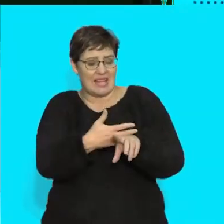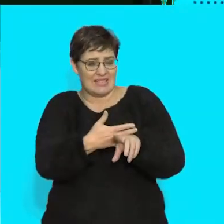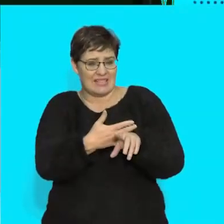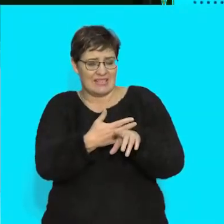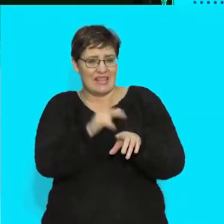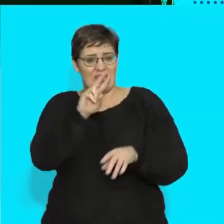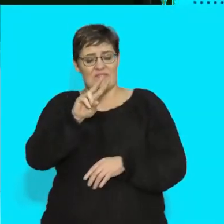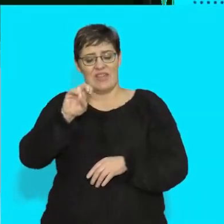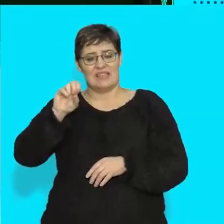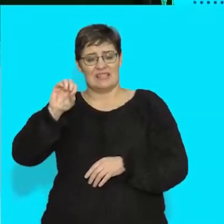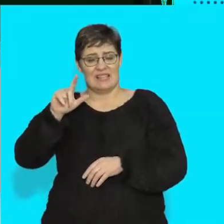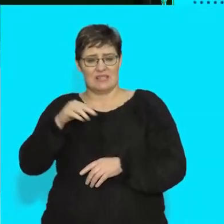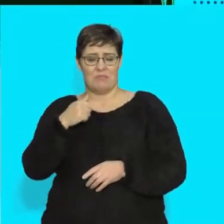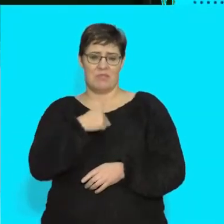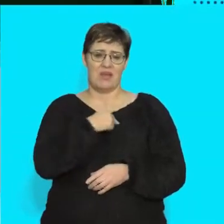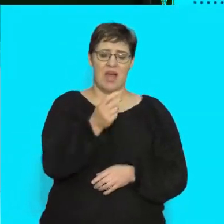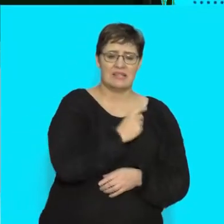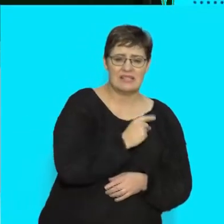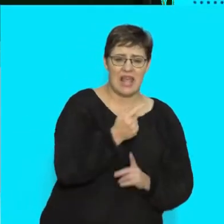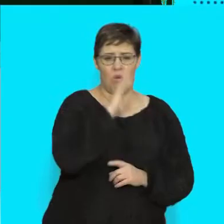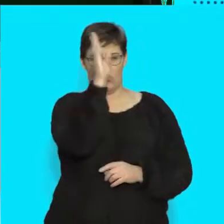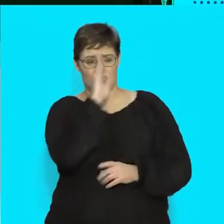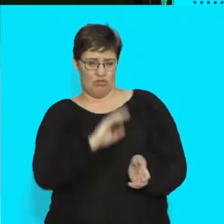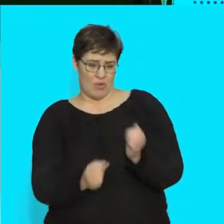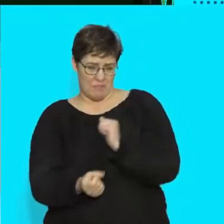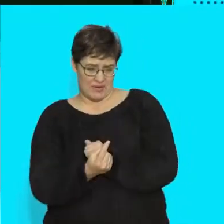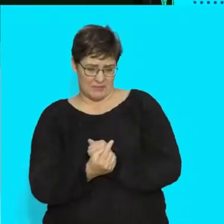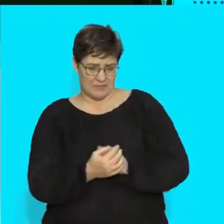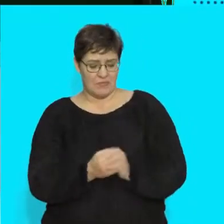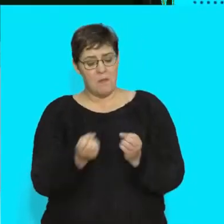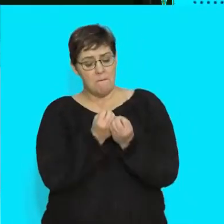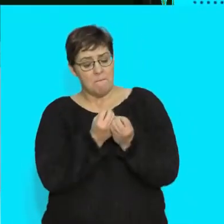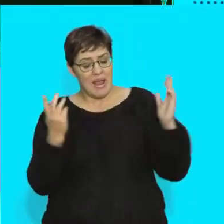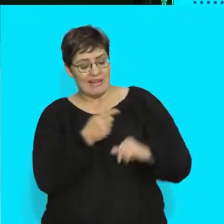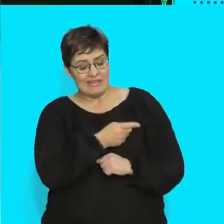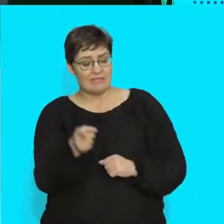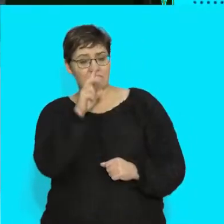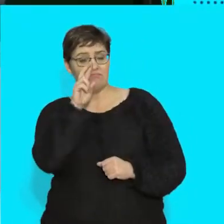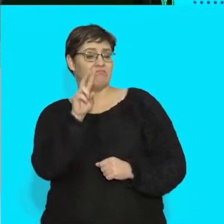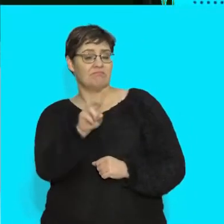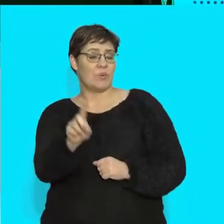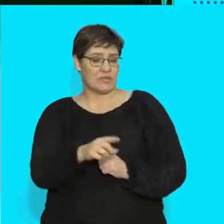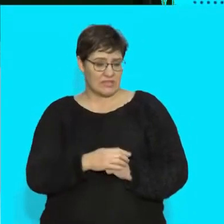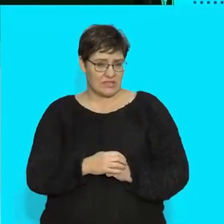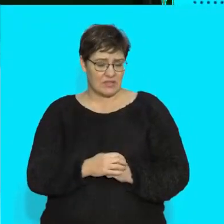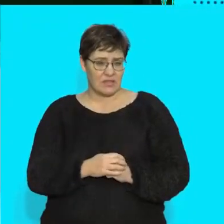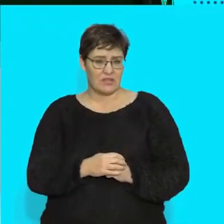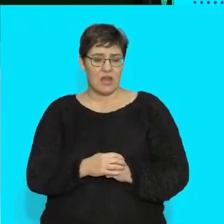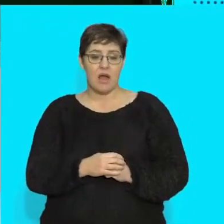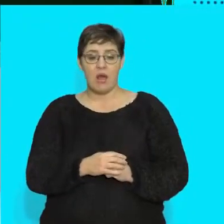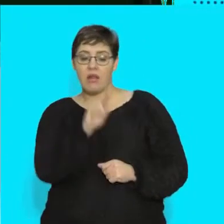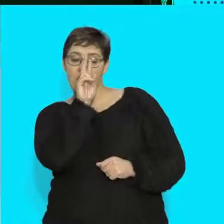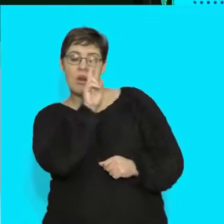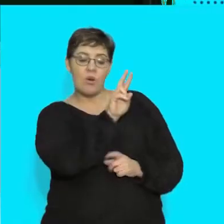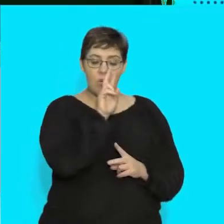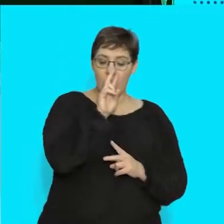a heart attack or a stroke. So a lot of these things that we're going to look at just singularly actually